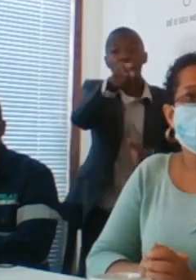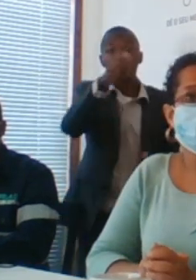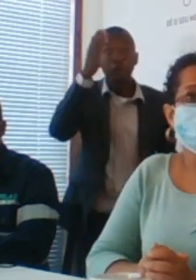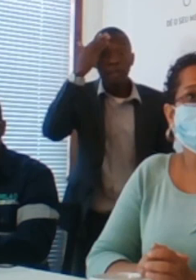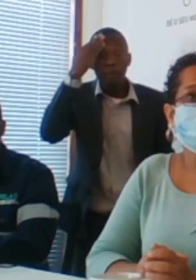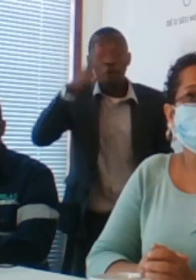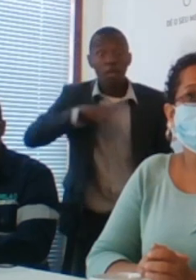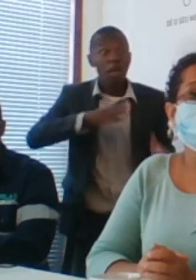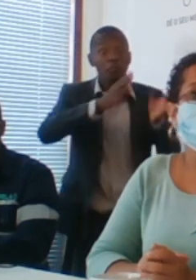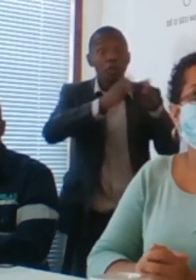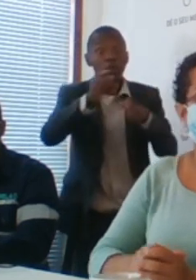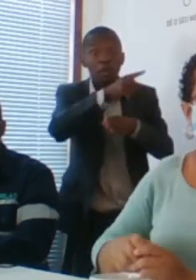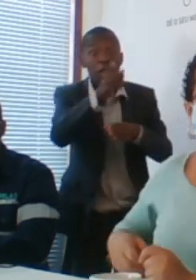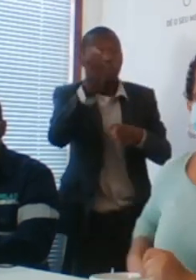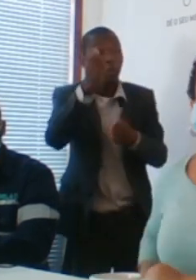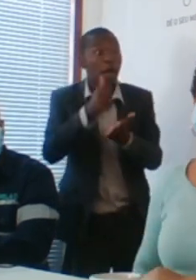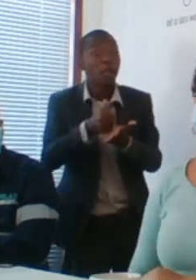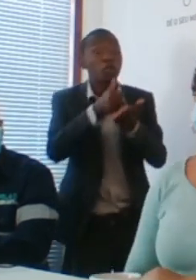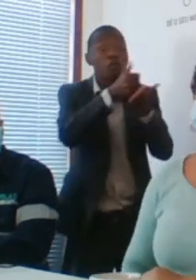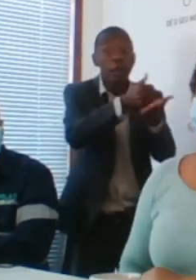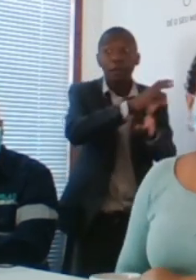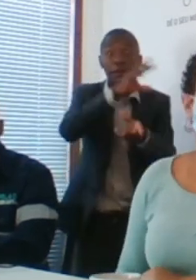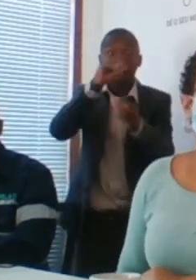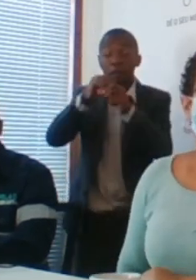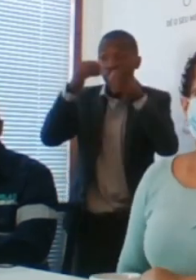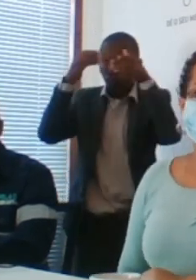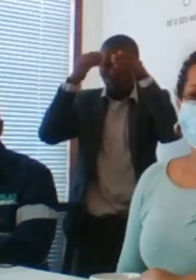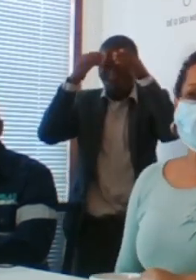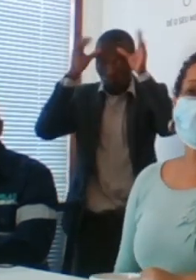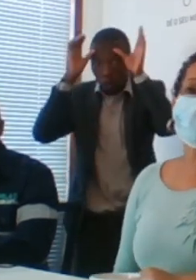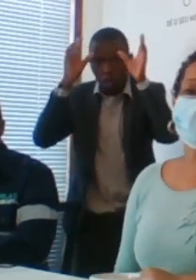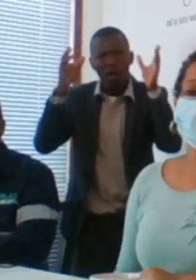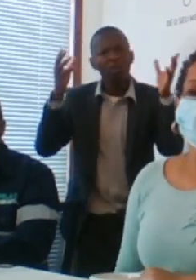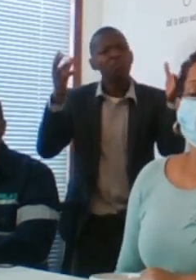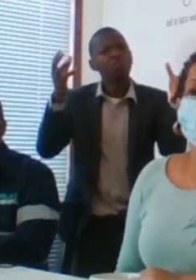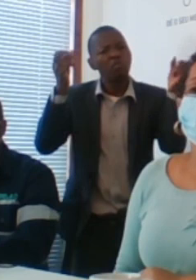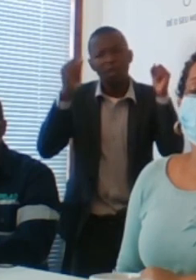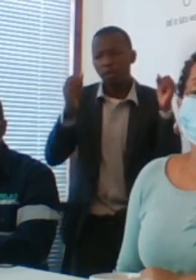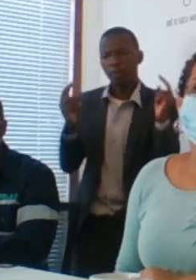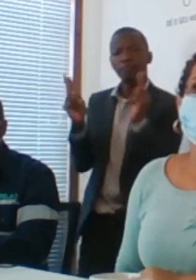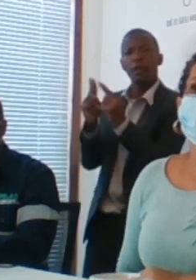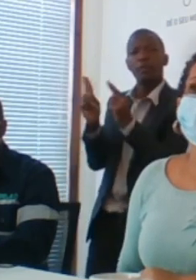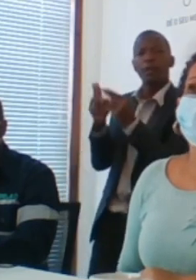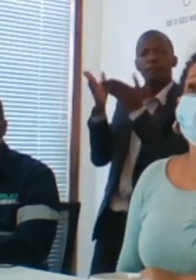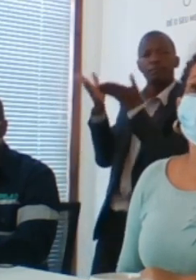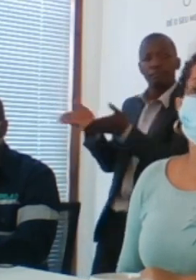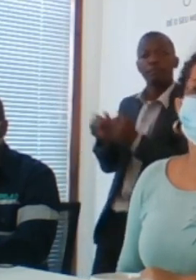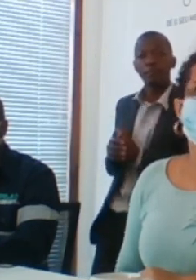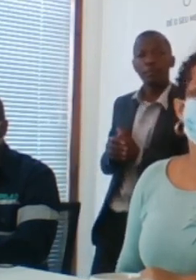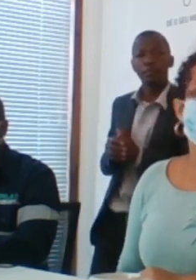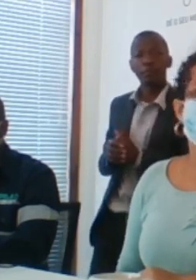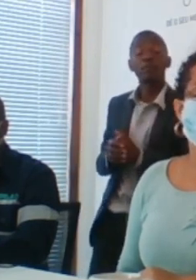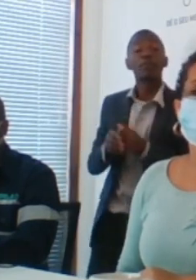develop education for special skilled talents. But most of all, please use